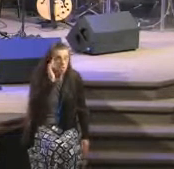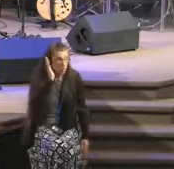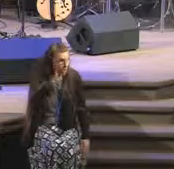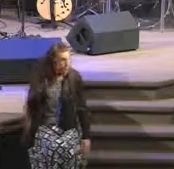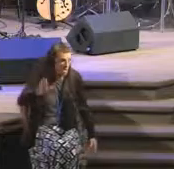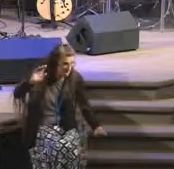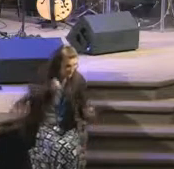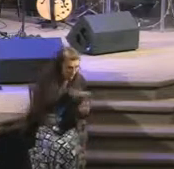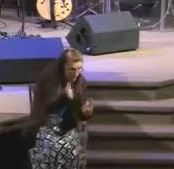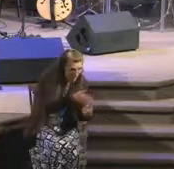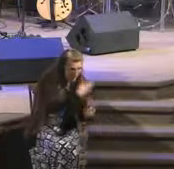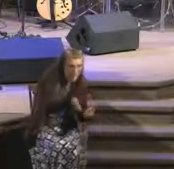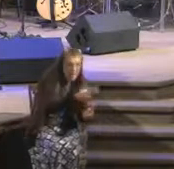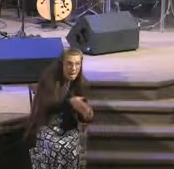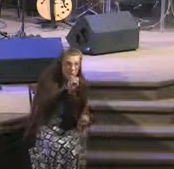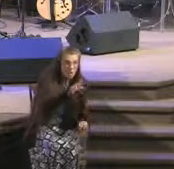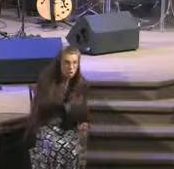your child.